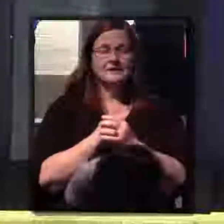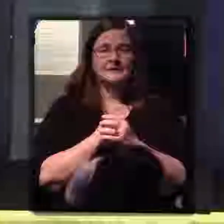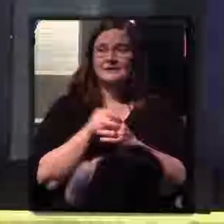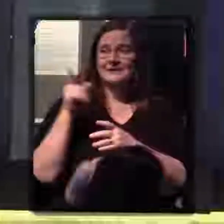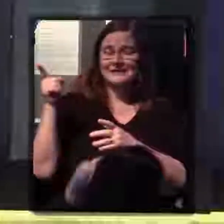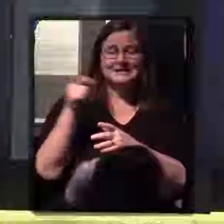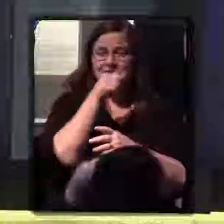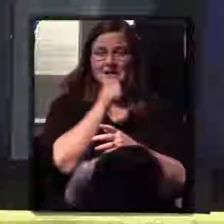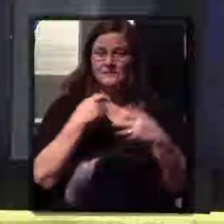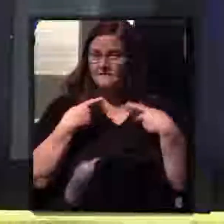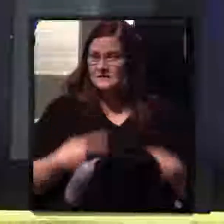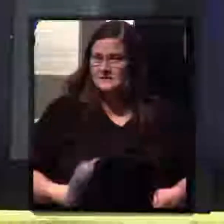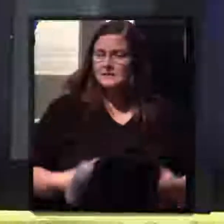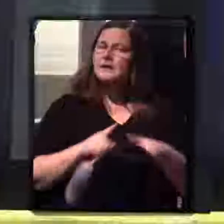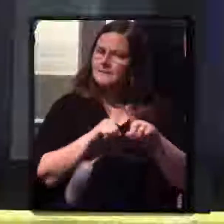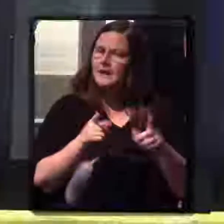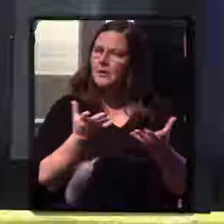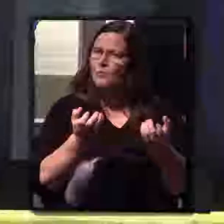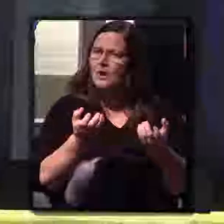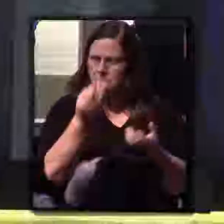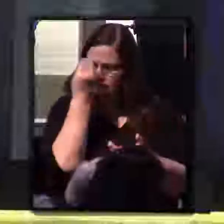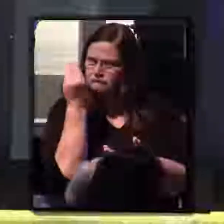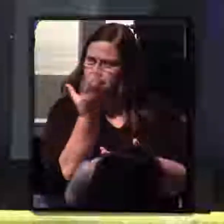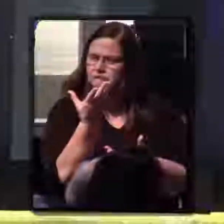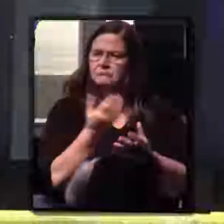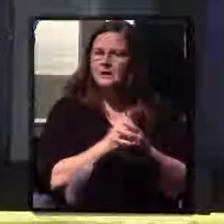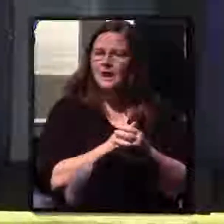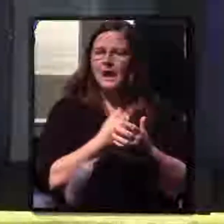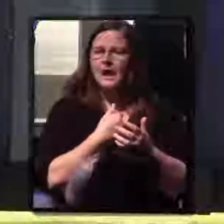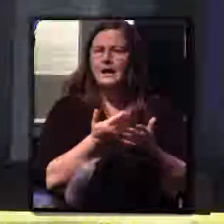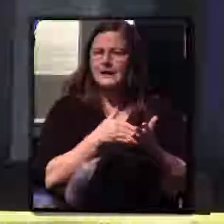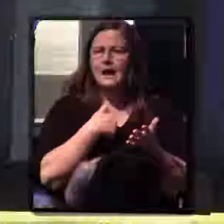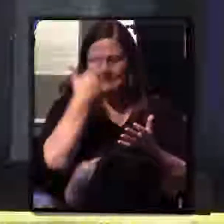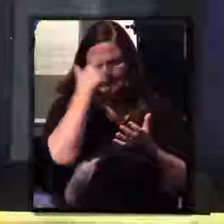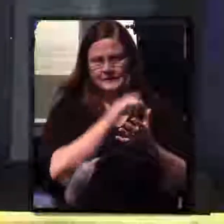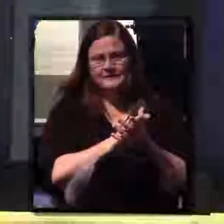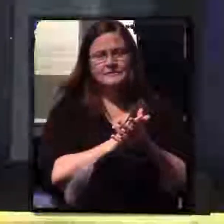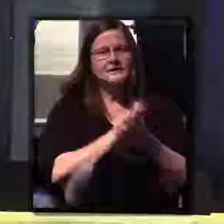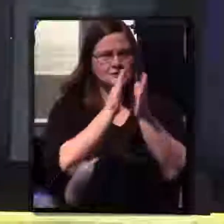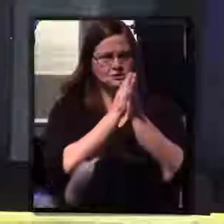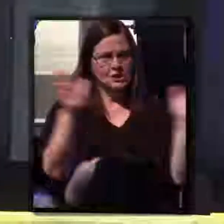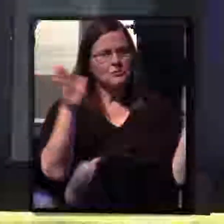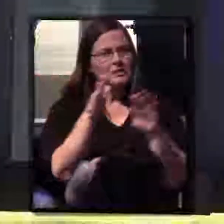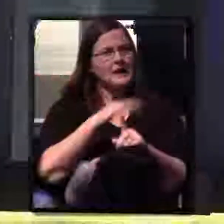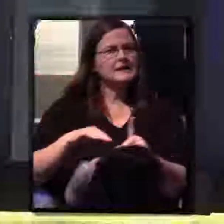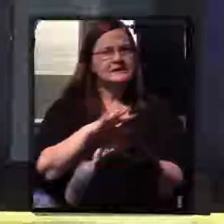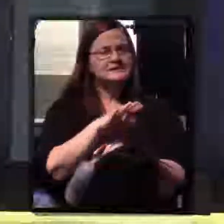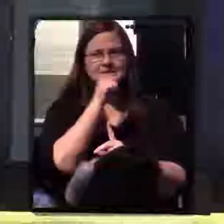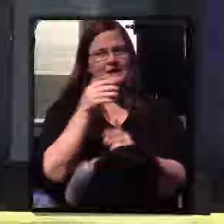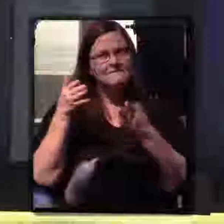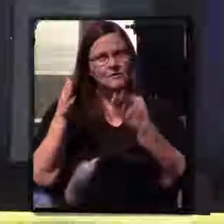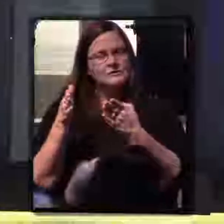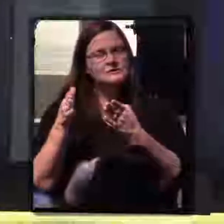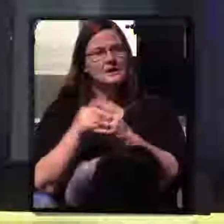he suffered in a unique way, that he suffered physically. But I want you to understand that again, I believe